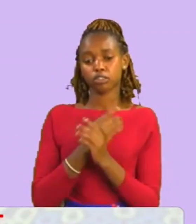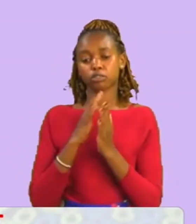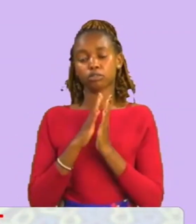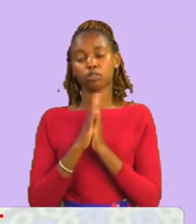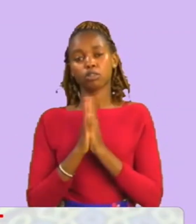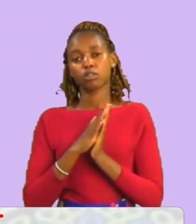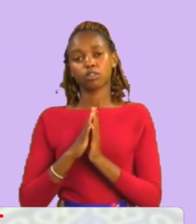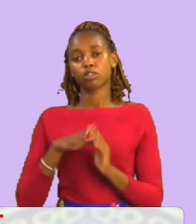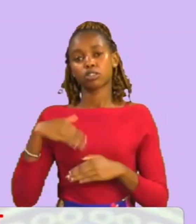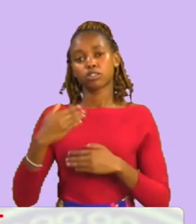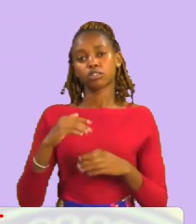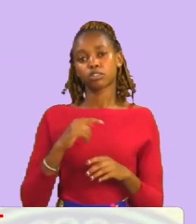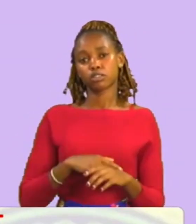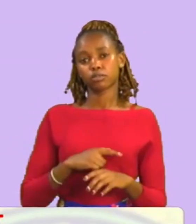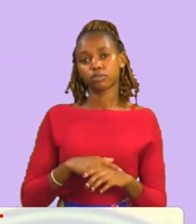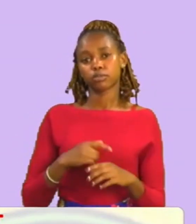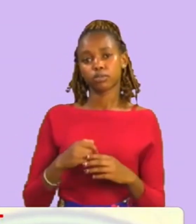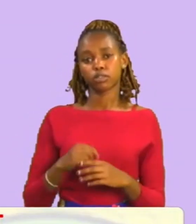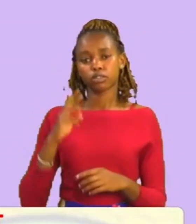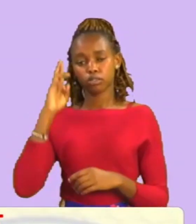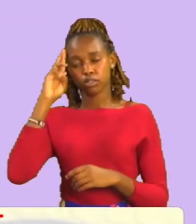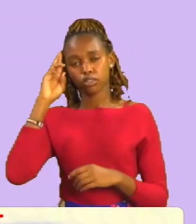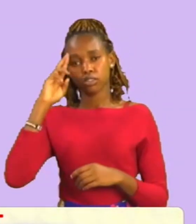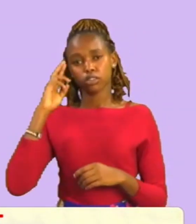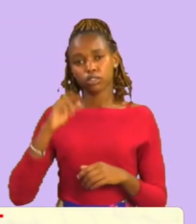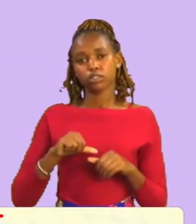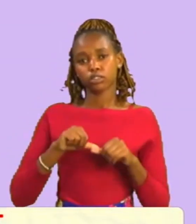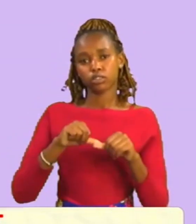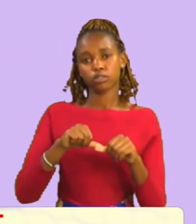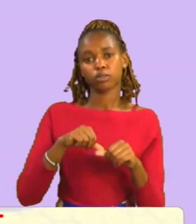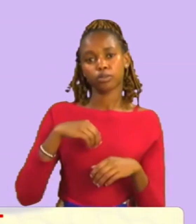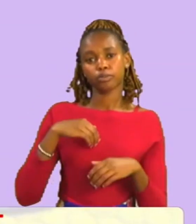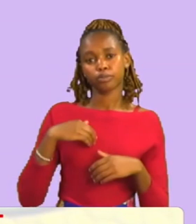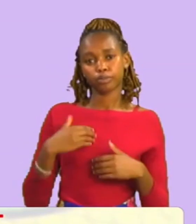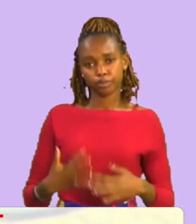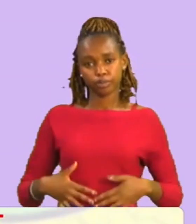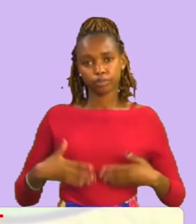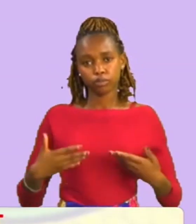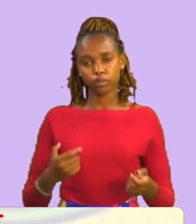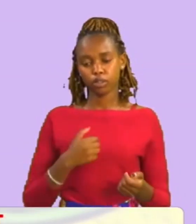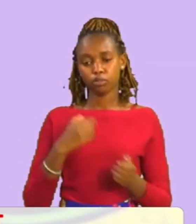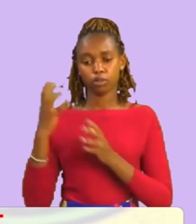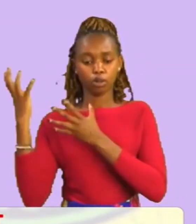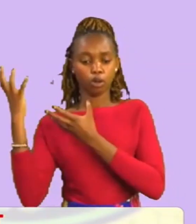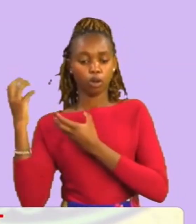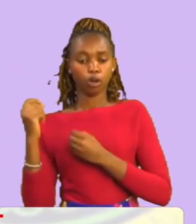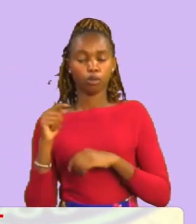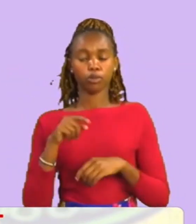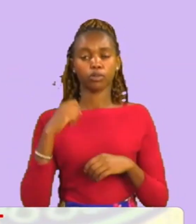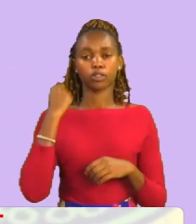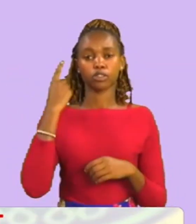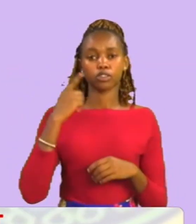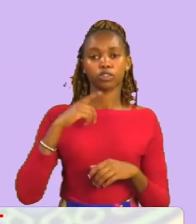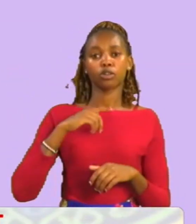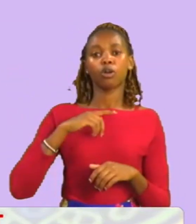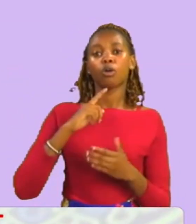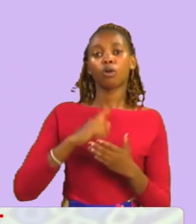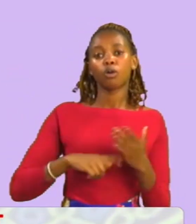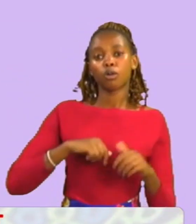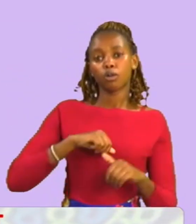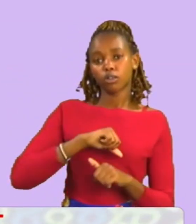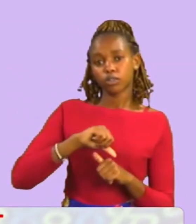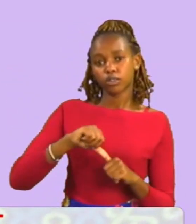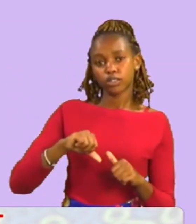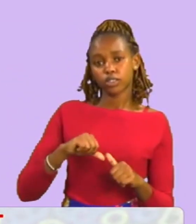tutakuwa watu wanasema venye purpose imewa drive. Wame achieve a lot. Kabisa. So let me hope you guys have gotten motivated from everything that we've been doing here. This